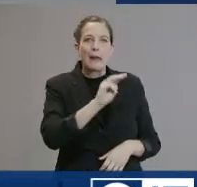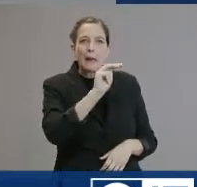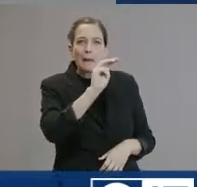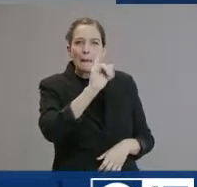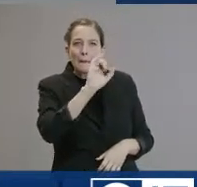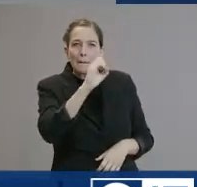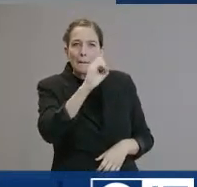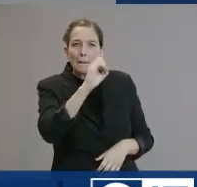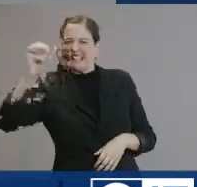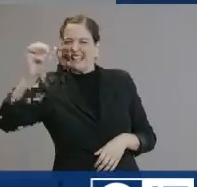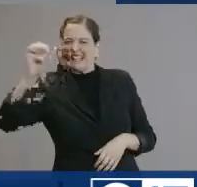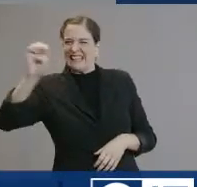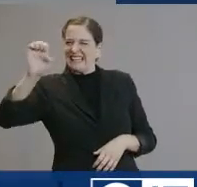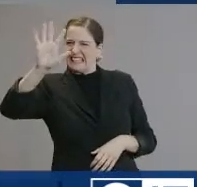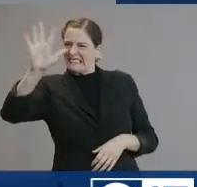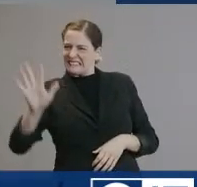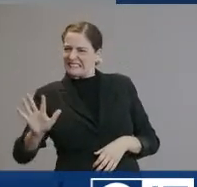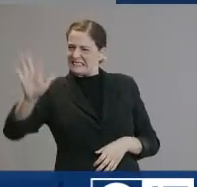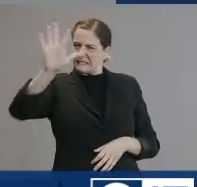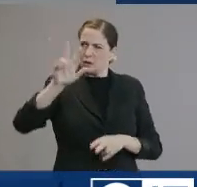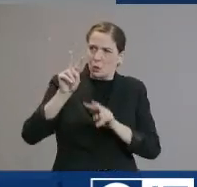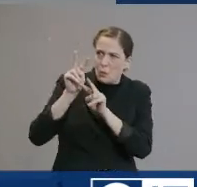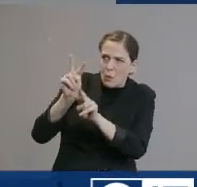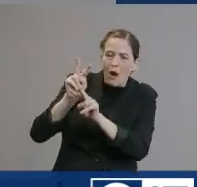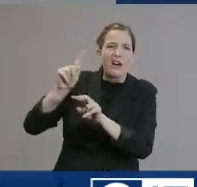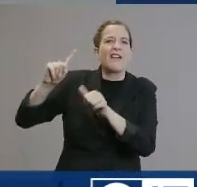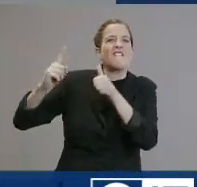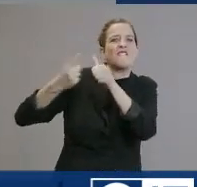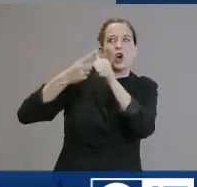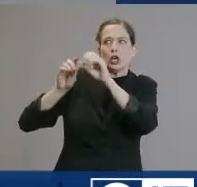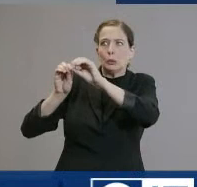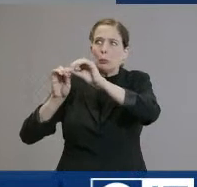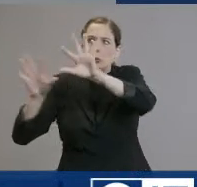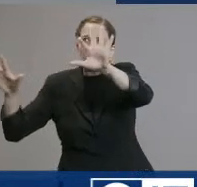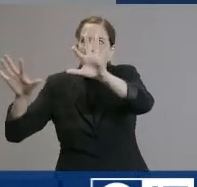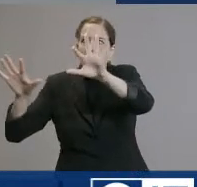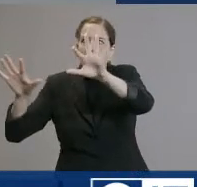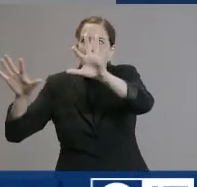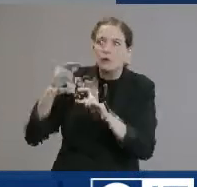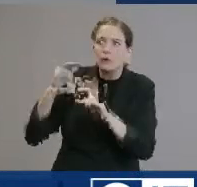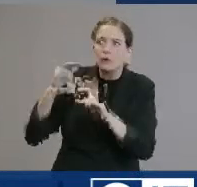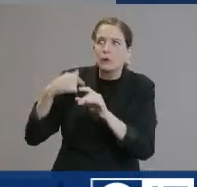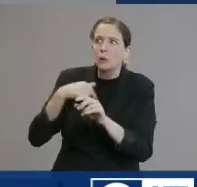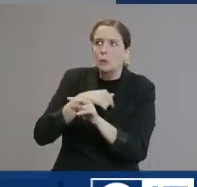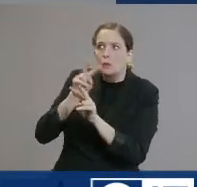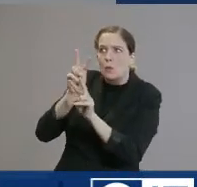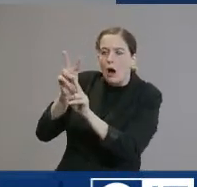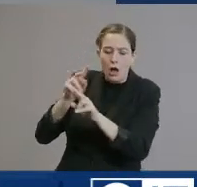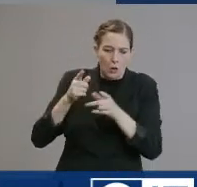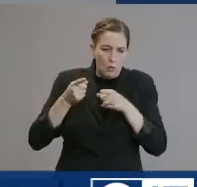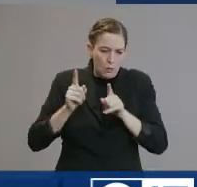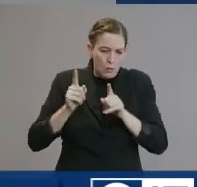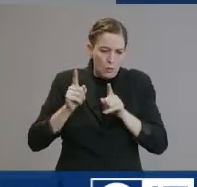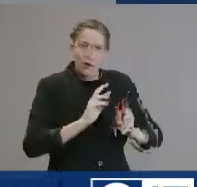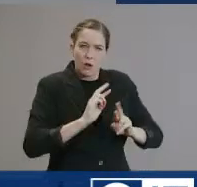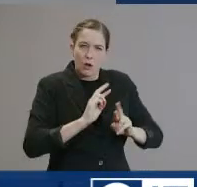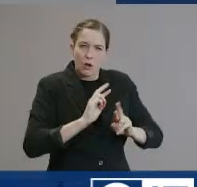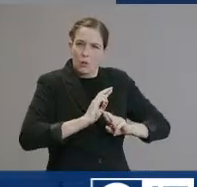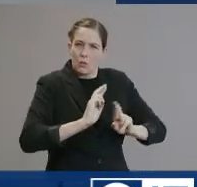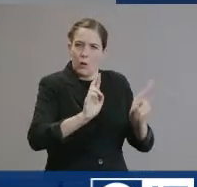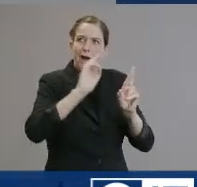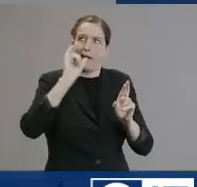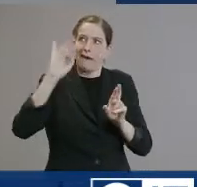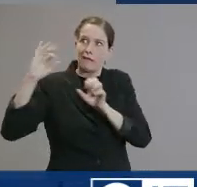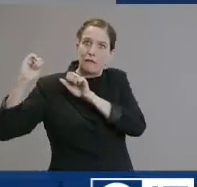hit hardest, and we were preparing if that were to come our way. So the idea was to reduce the number of new